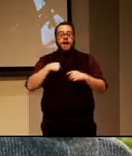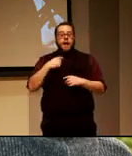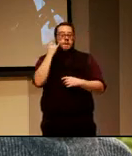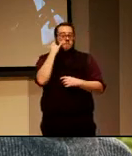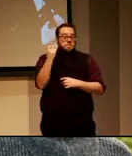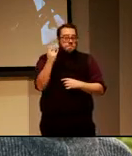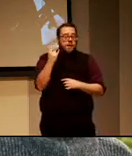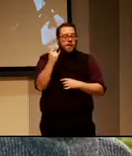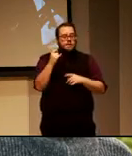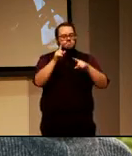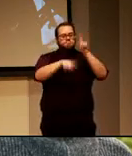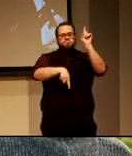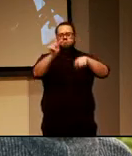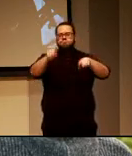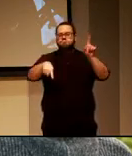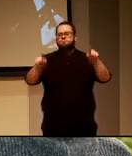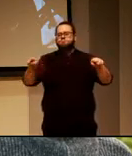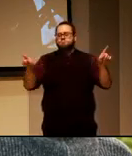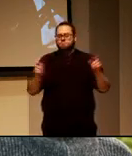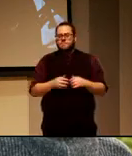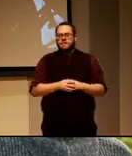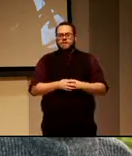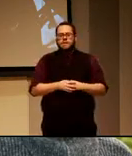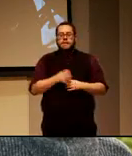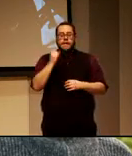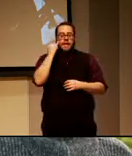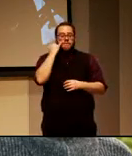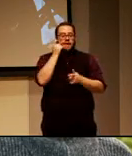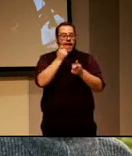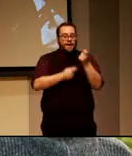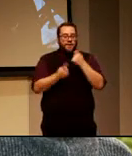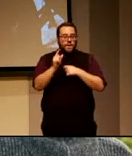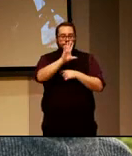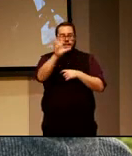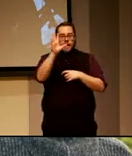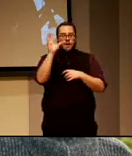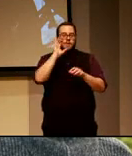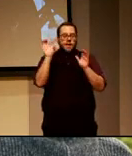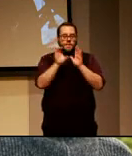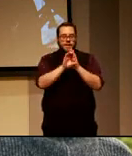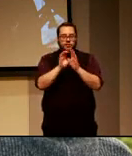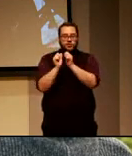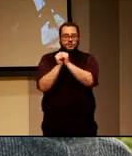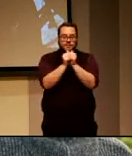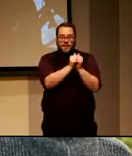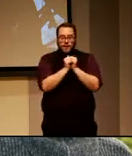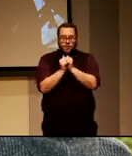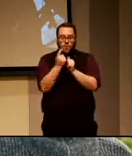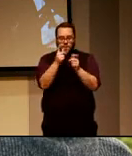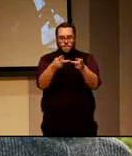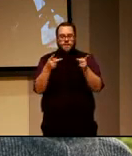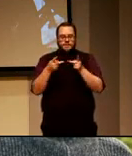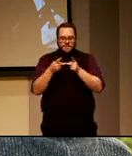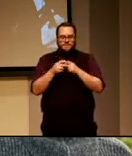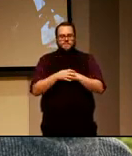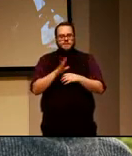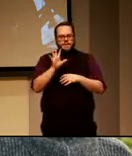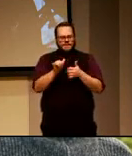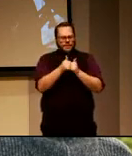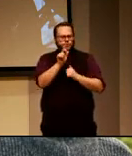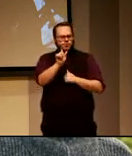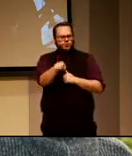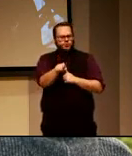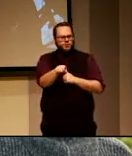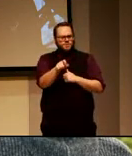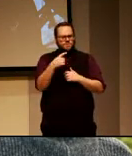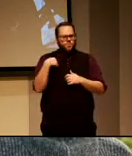that it's a little different. And if we were to get everyone's image and vision together in one place, and that's how it should be,